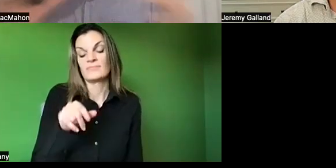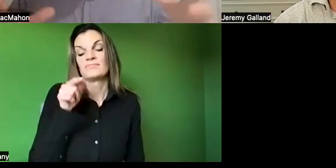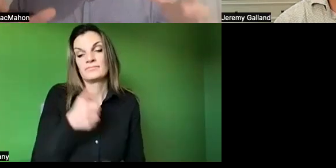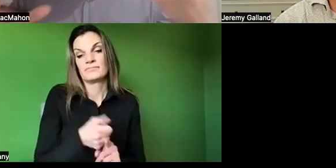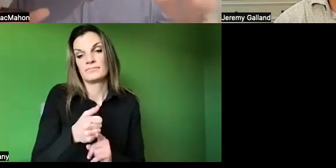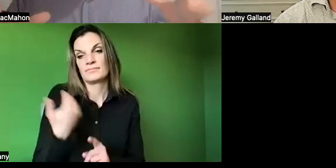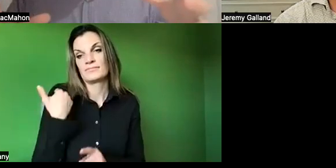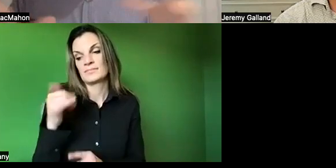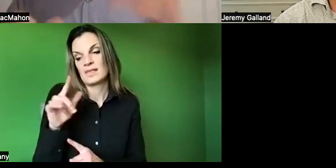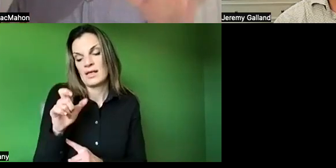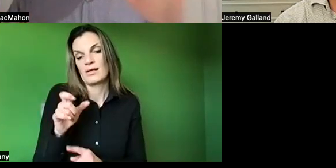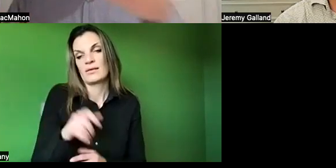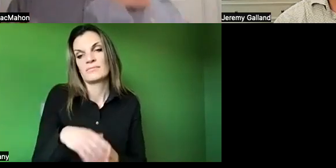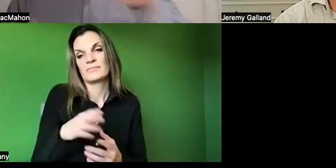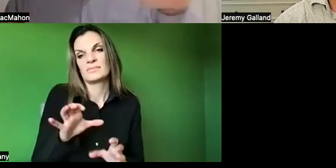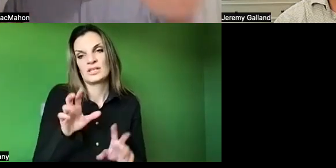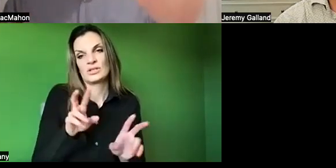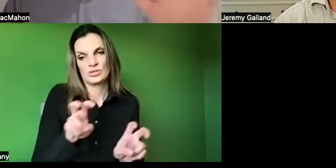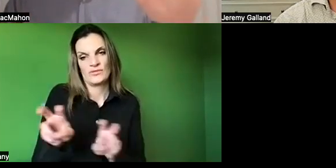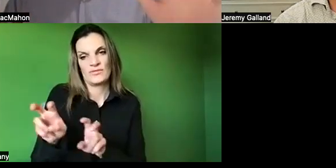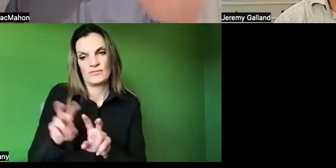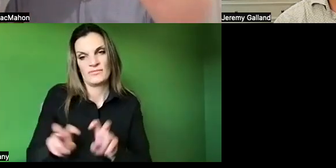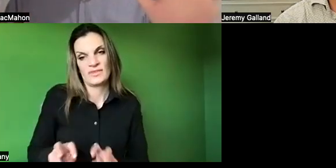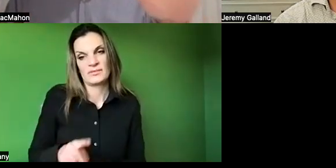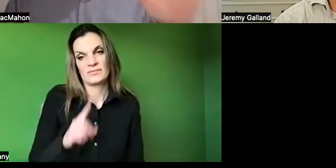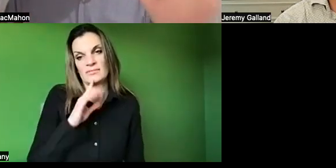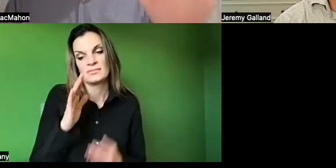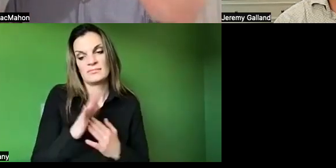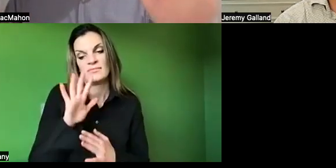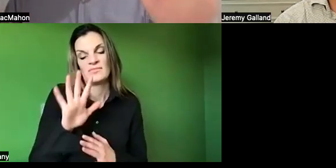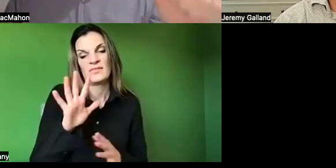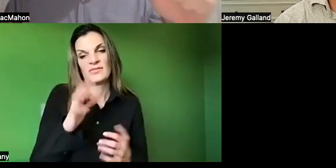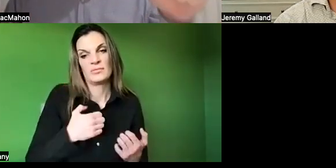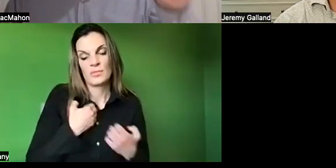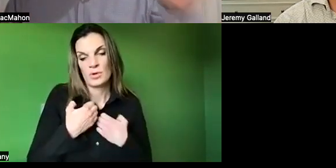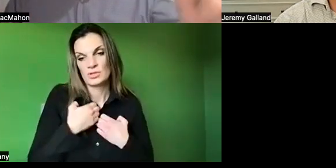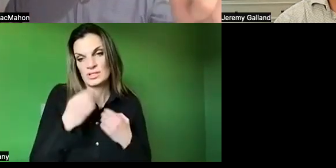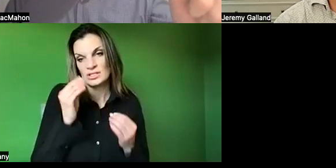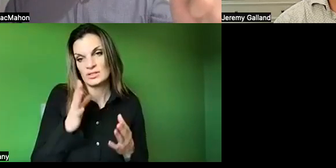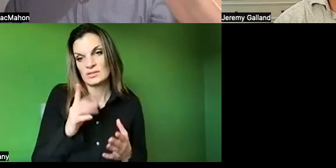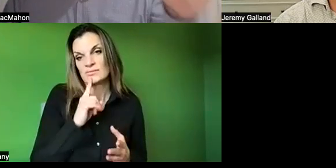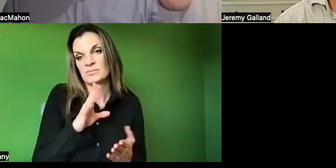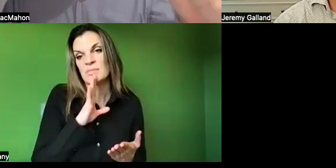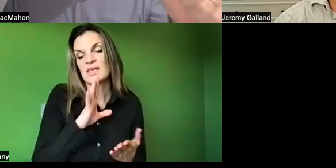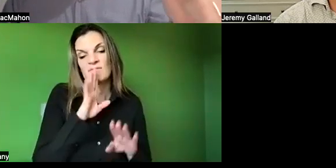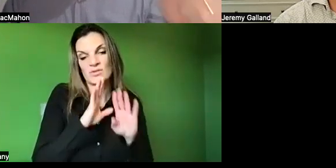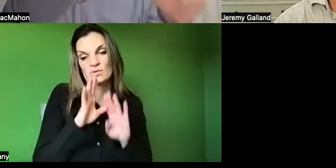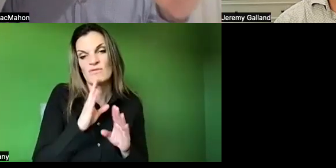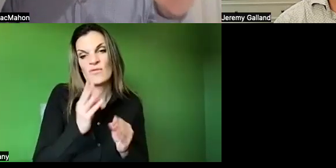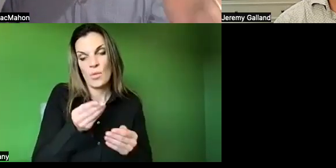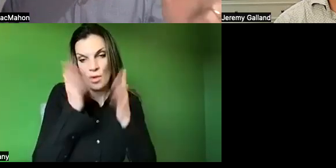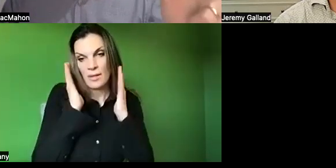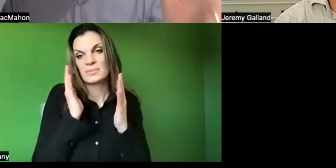of teachers nationwide, and it found that the top 5 emotions teachers reported were being frustrated,